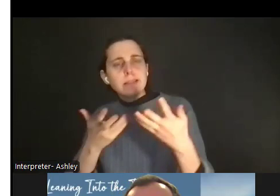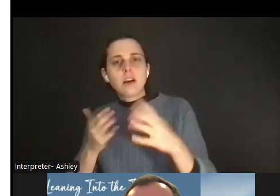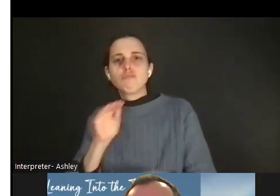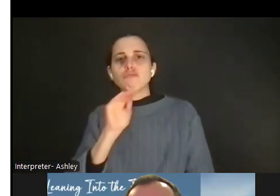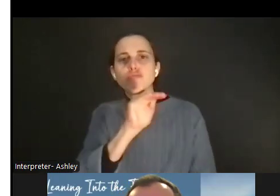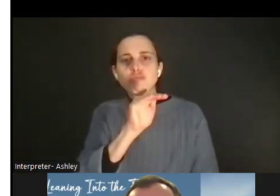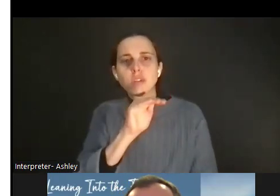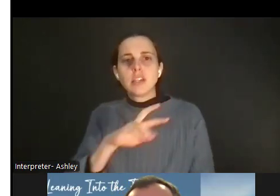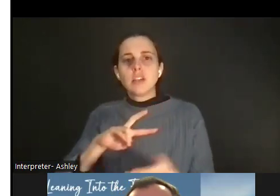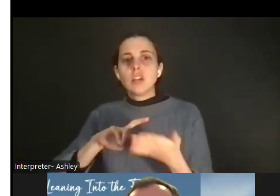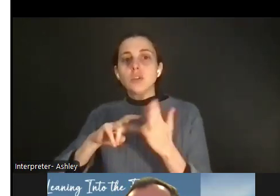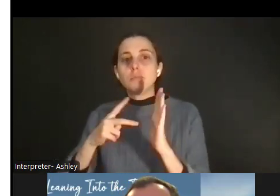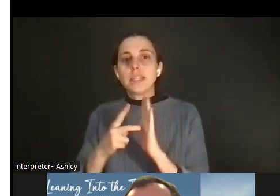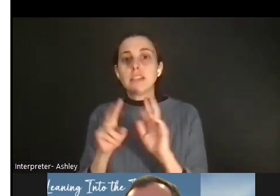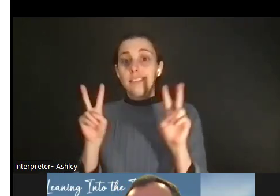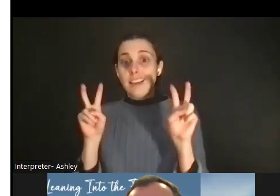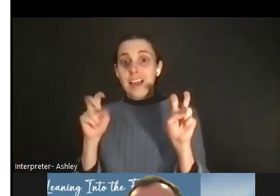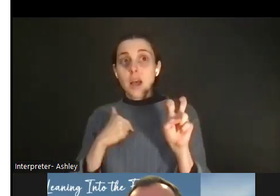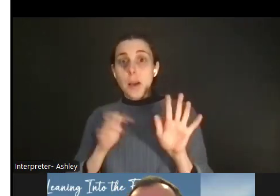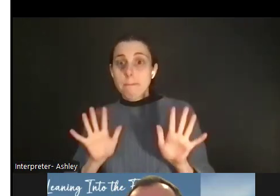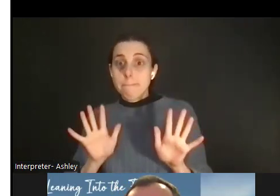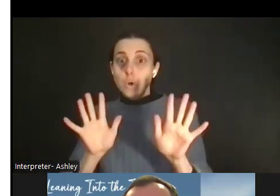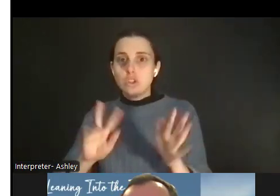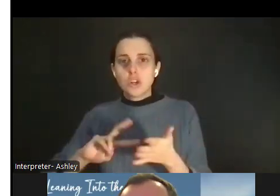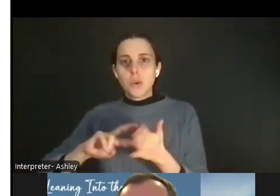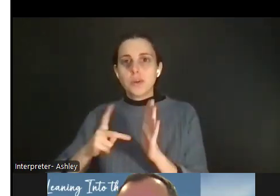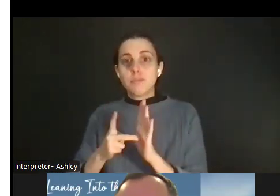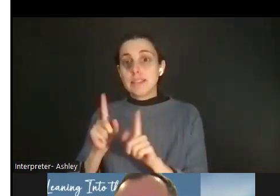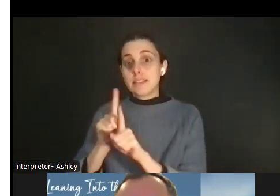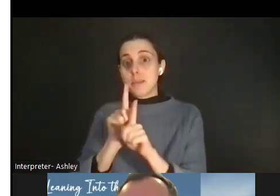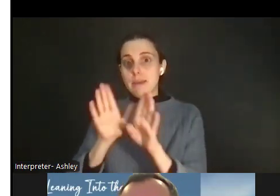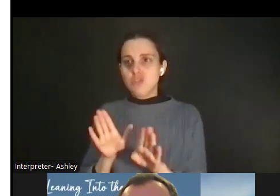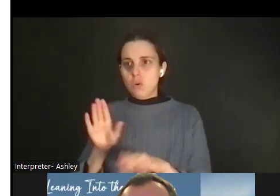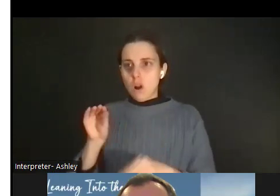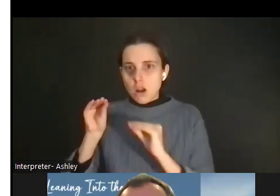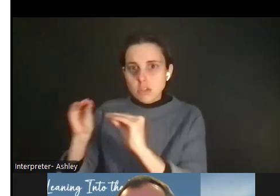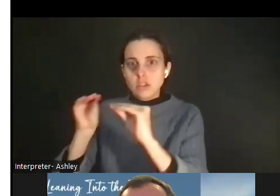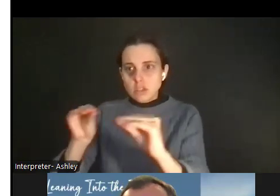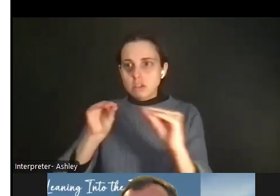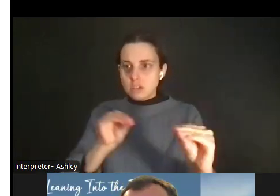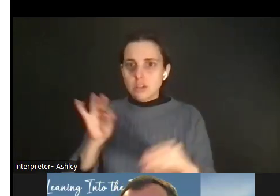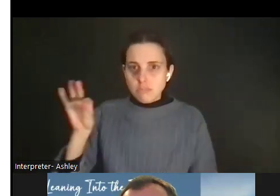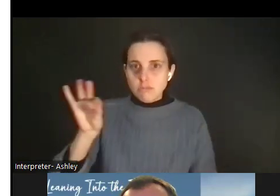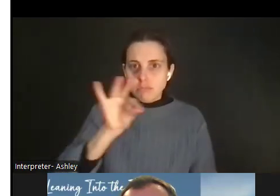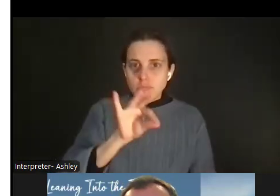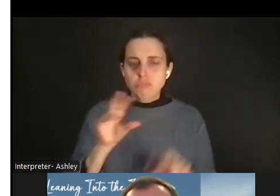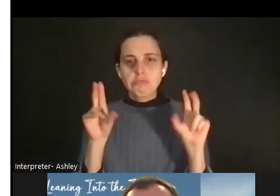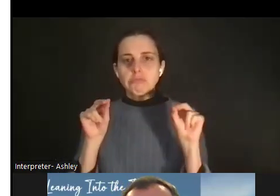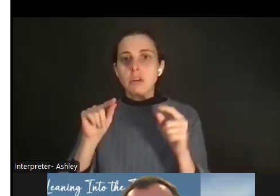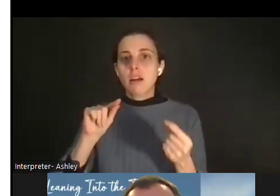a pull system where the teams only calls upon the mentor when the need is felt,